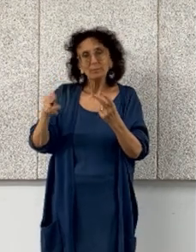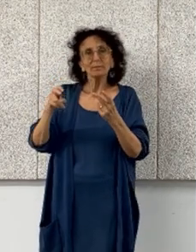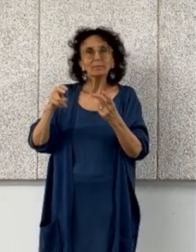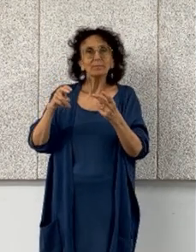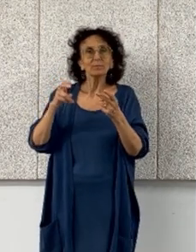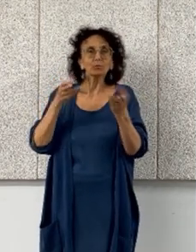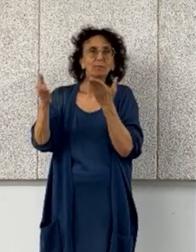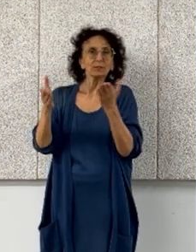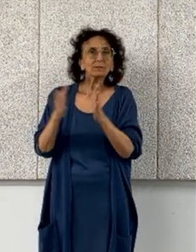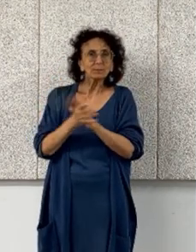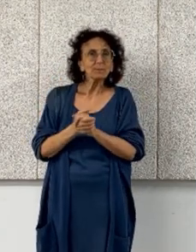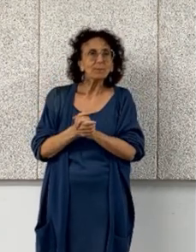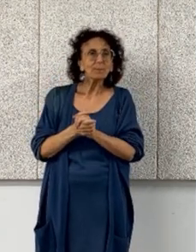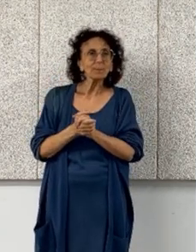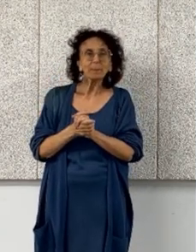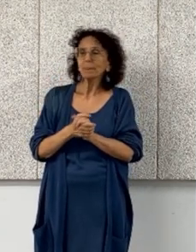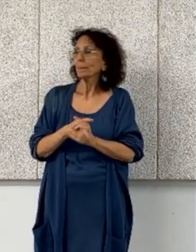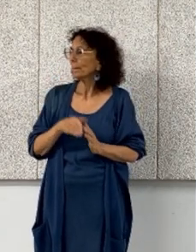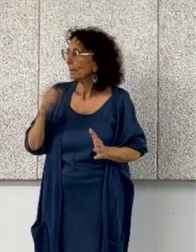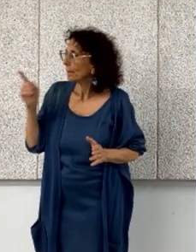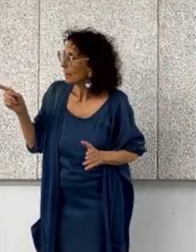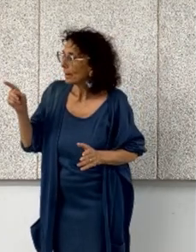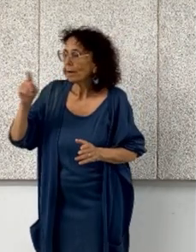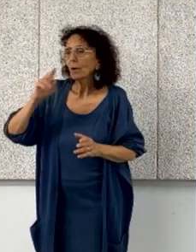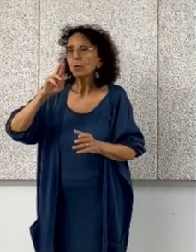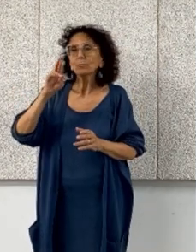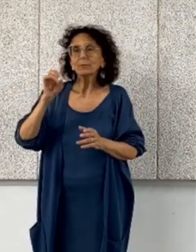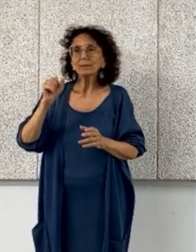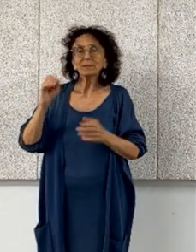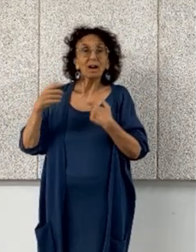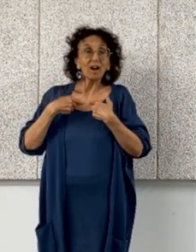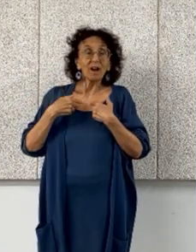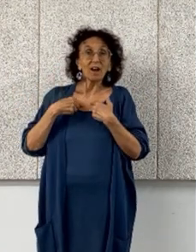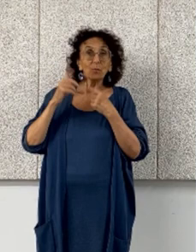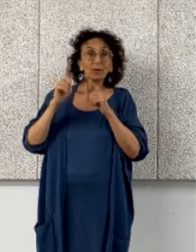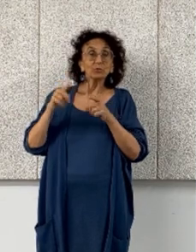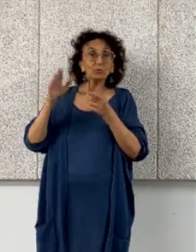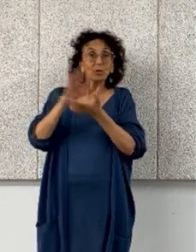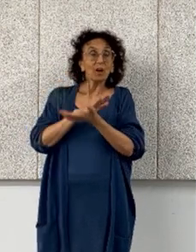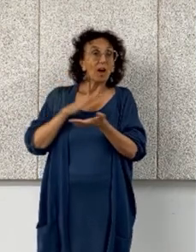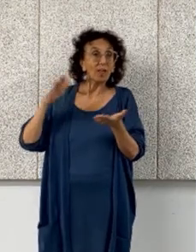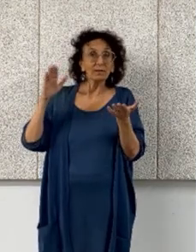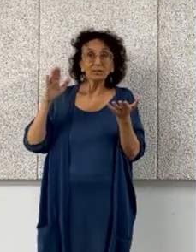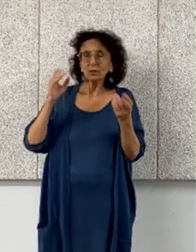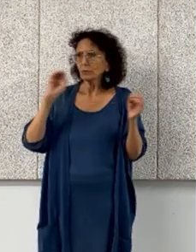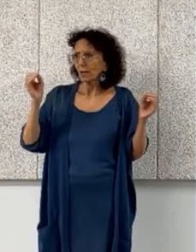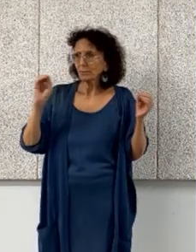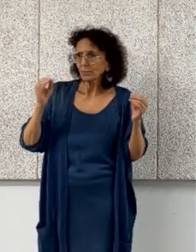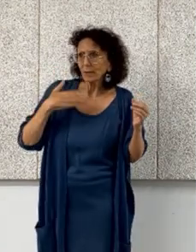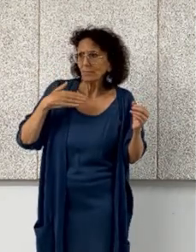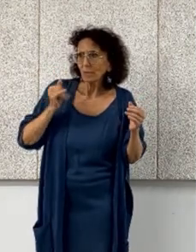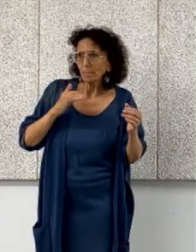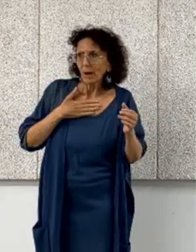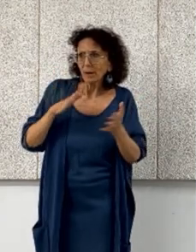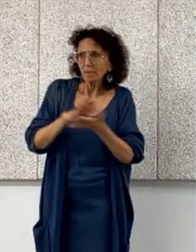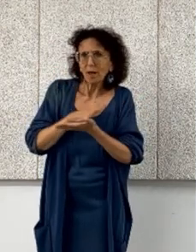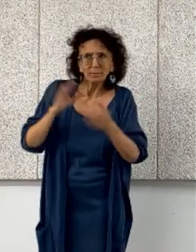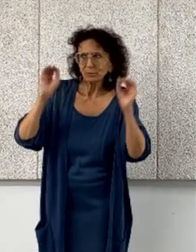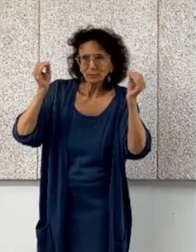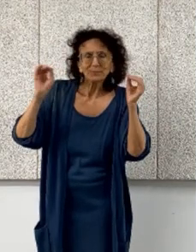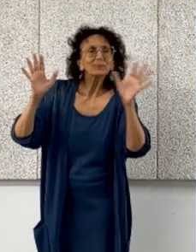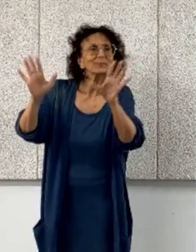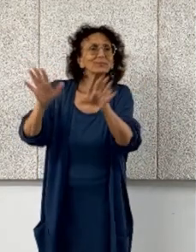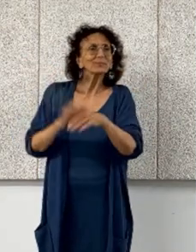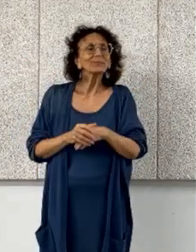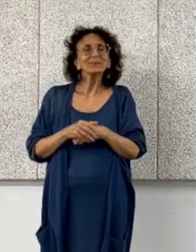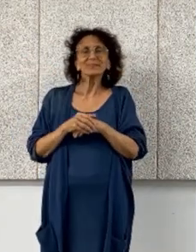that. I went to Skidmore College. I don't see any classmates here. And you don't know.